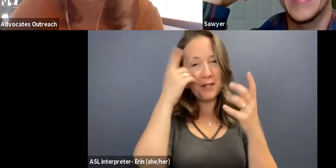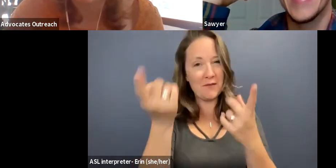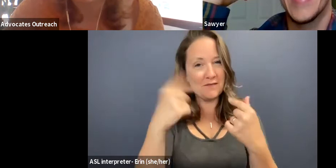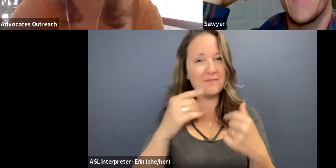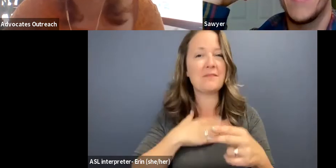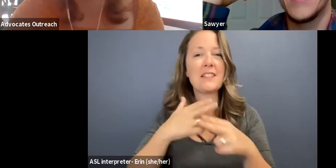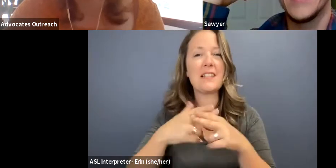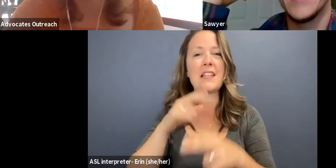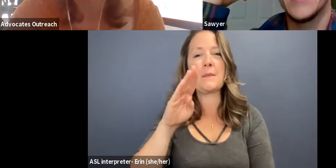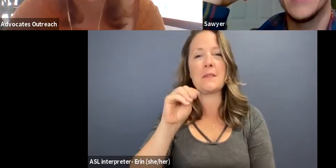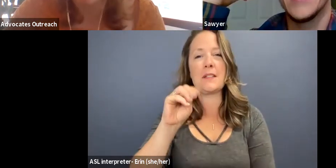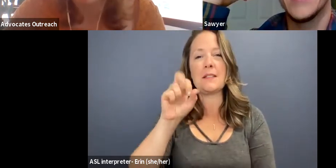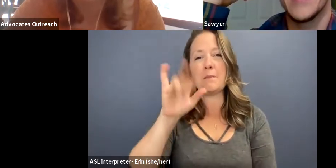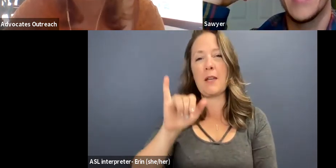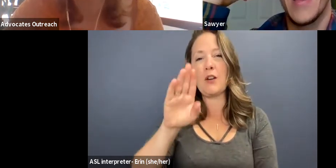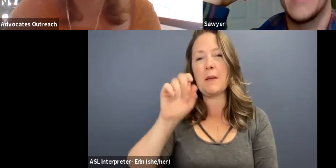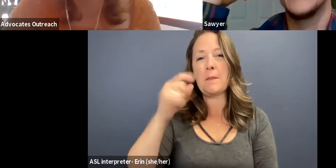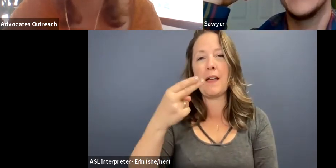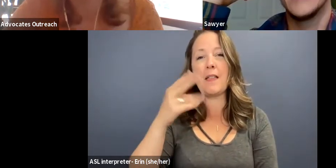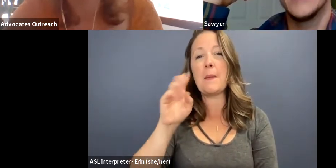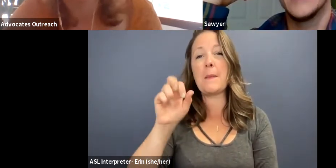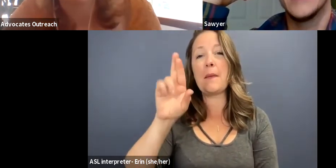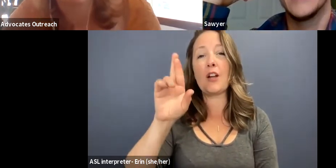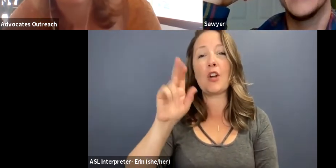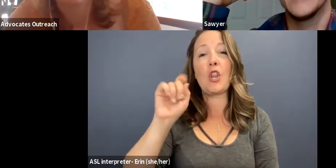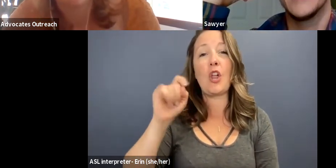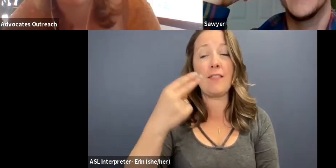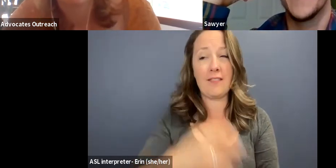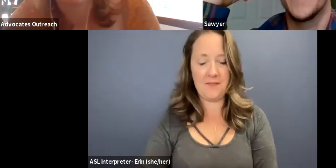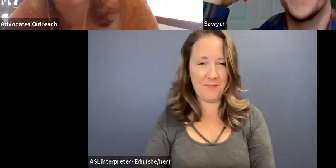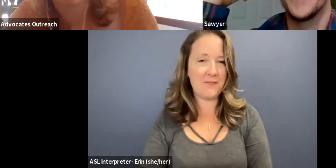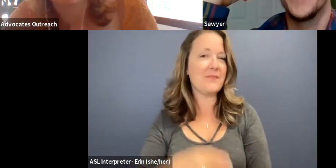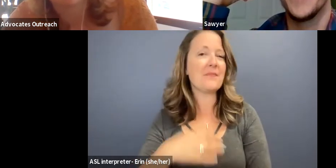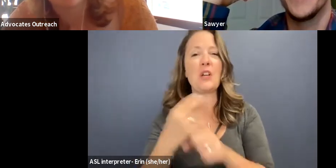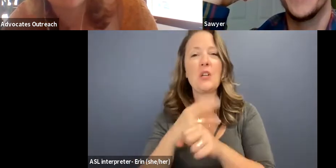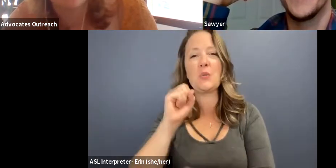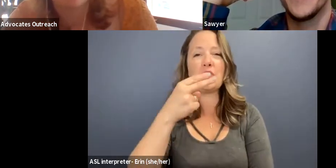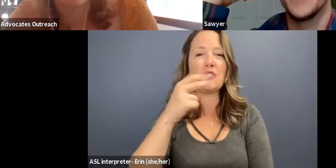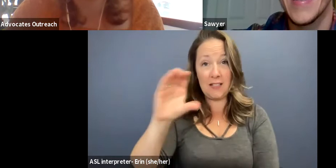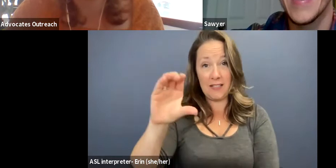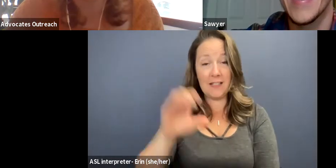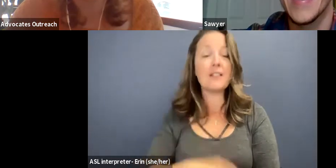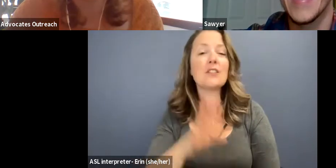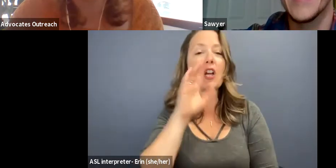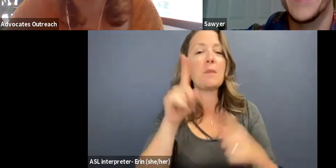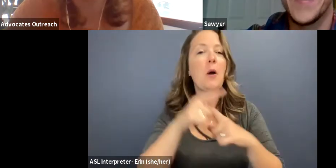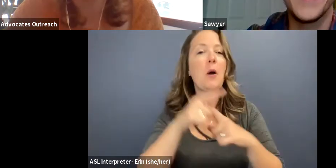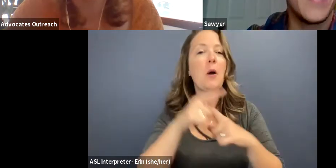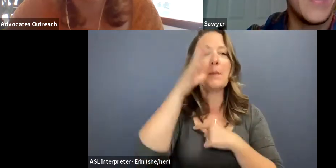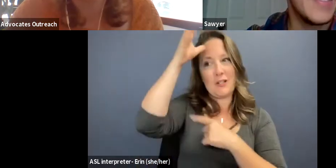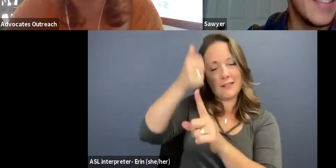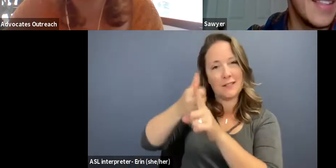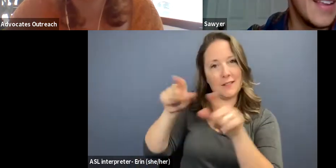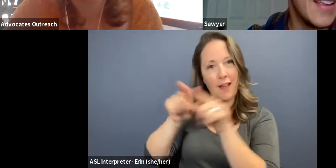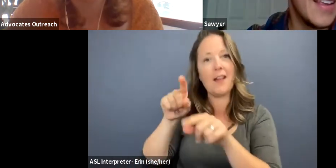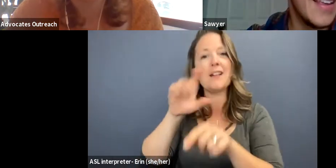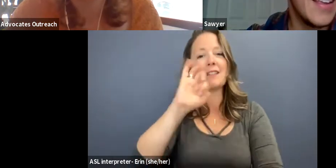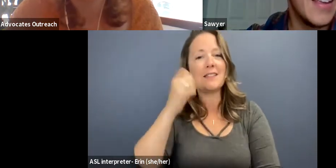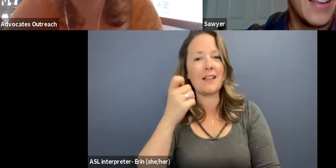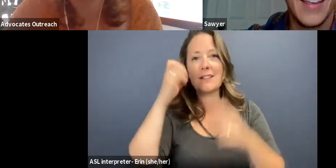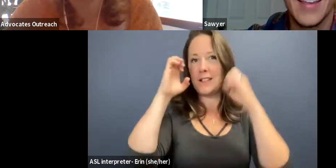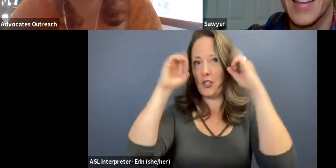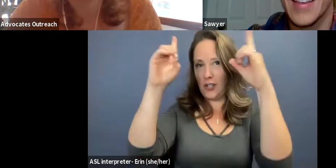you self-identify. Thank you so much for being here. My name is Mary Beth Becker-Lotz. I use she, her pronouns, and I'm the